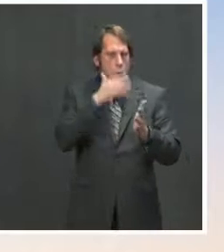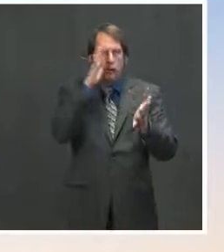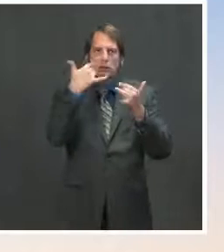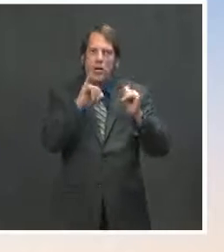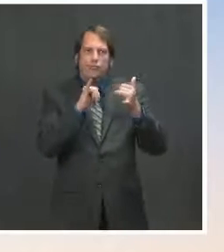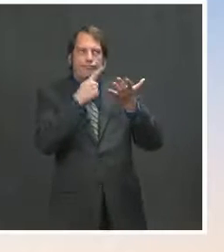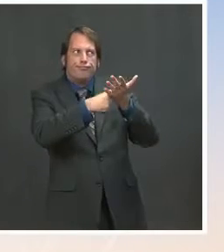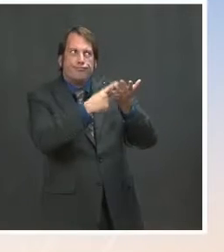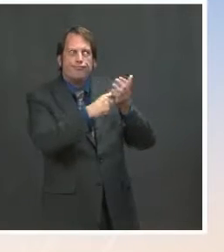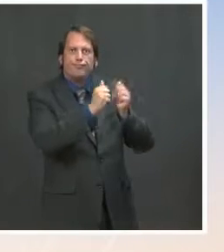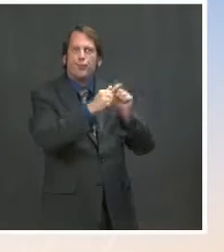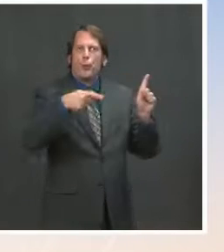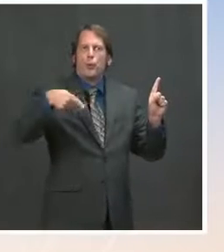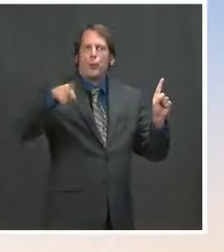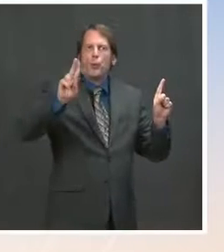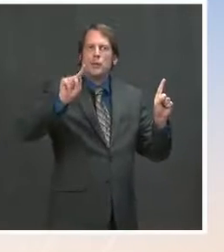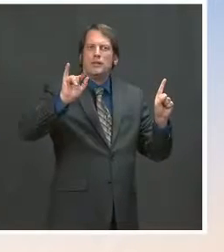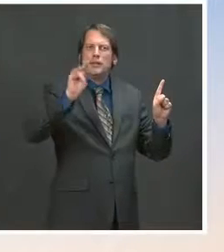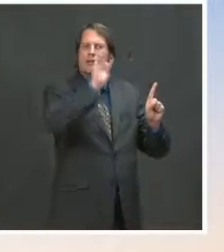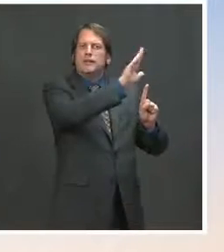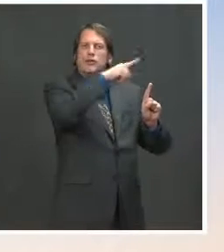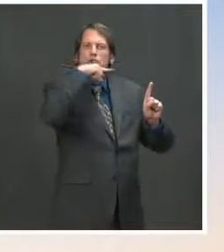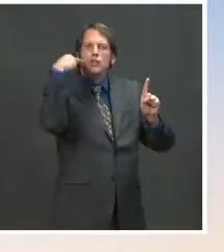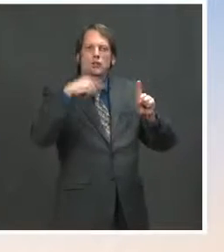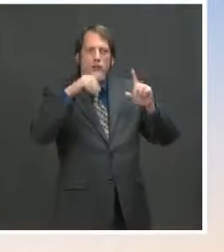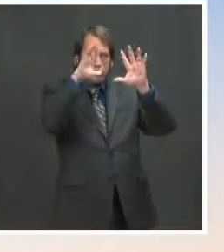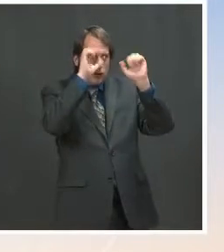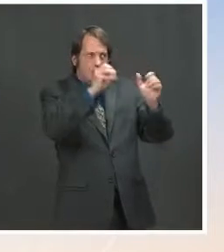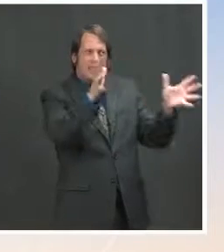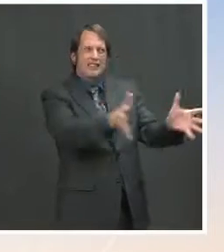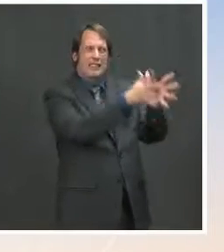our call for him to be released, to be treated humanely.